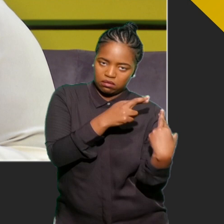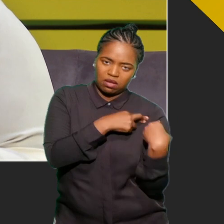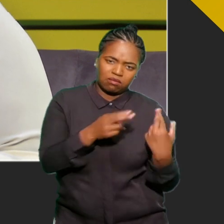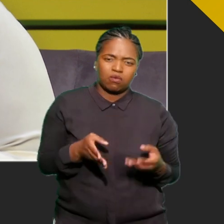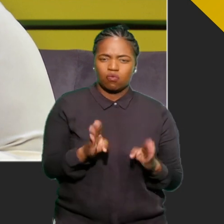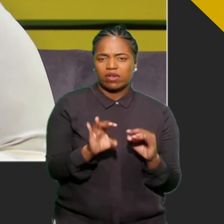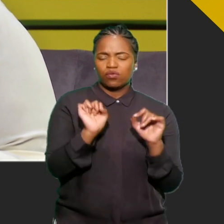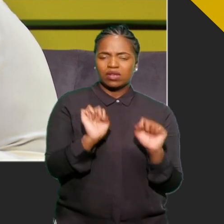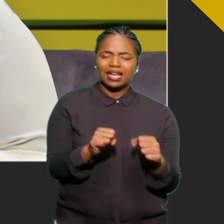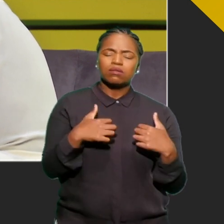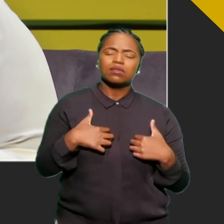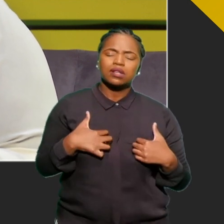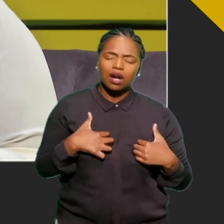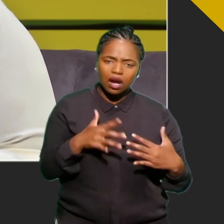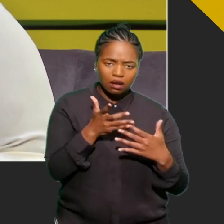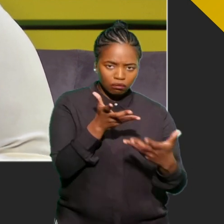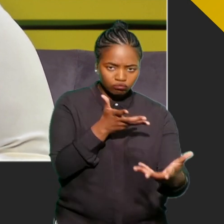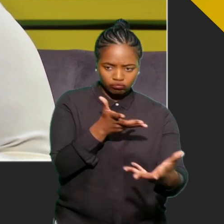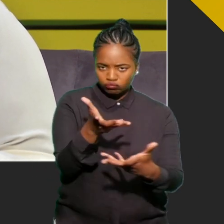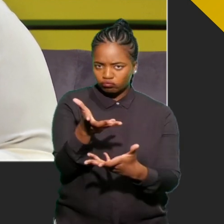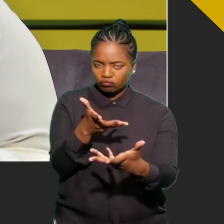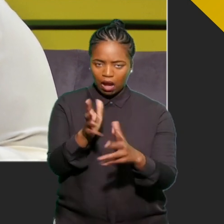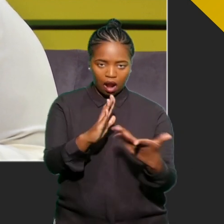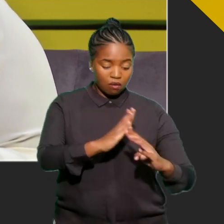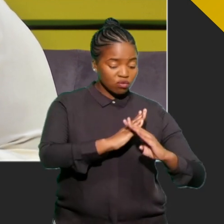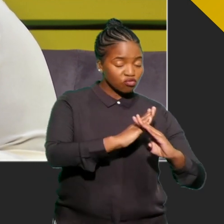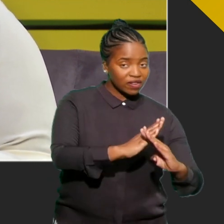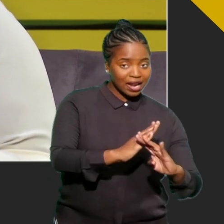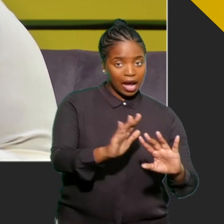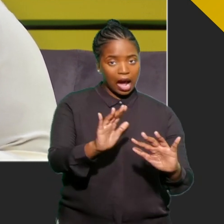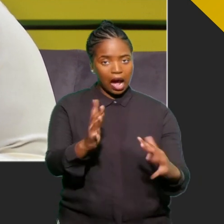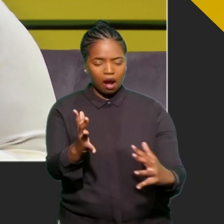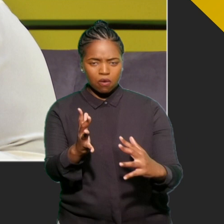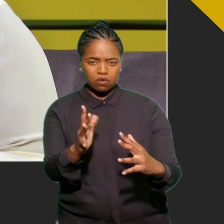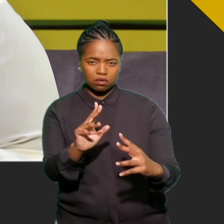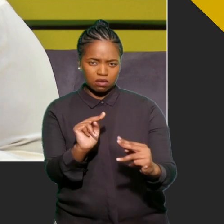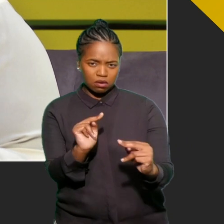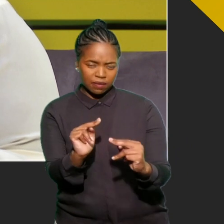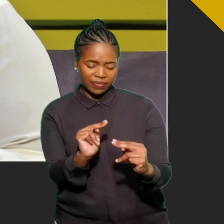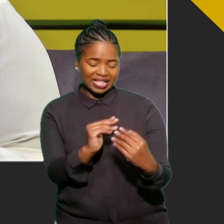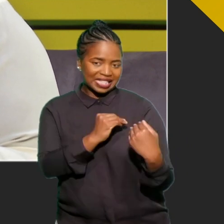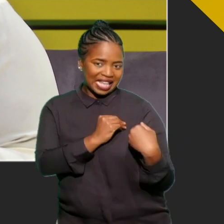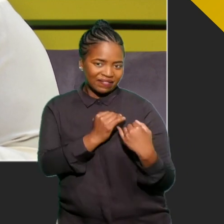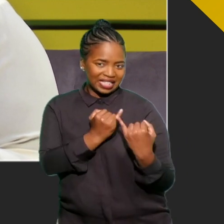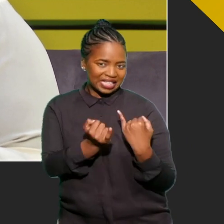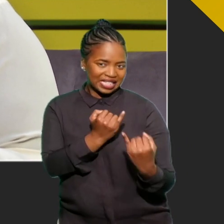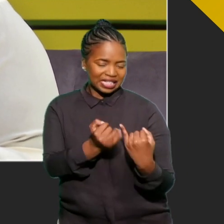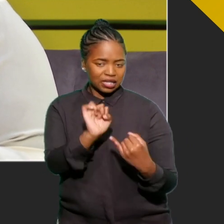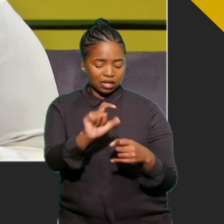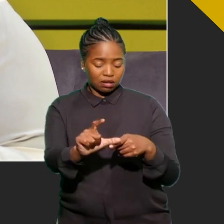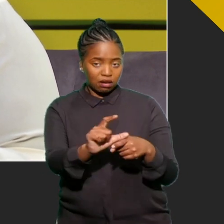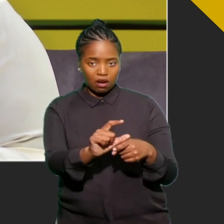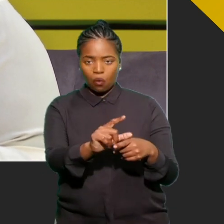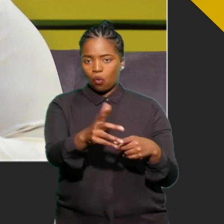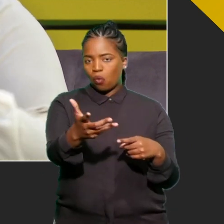and start talking to young people about ways of prevention, ways of negotiating for safe sex in relationships. Remember that pregnancy